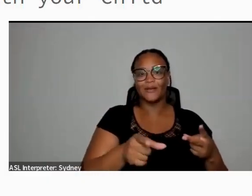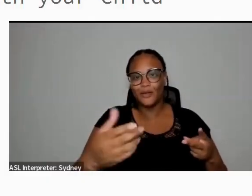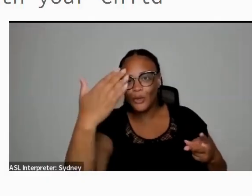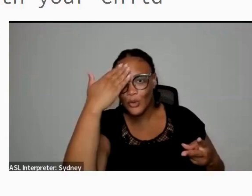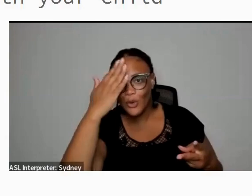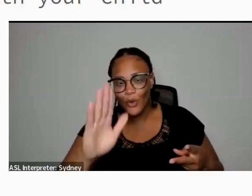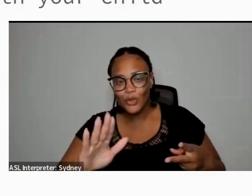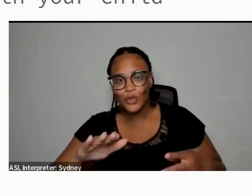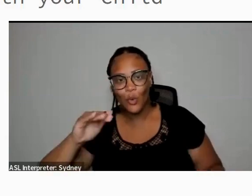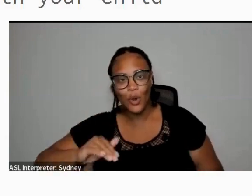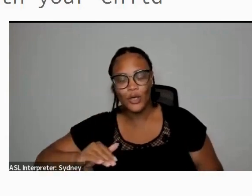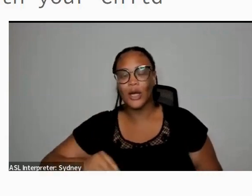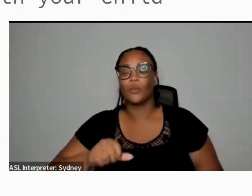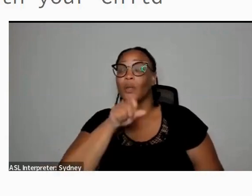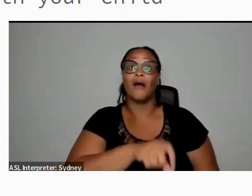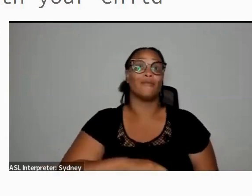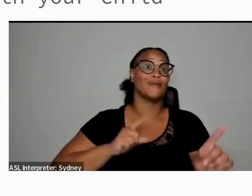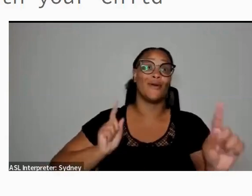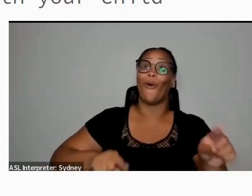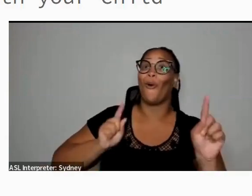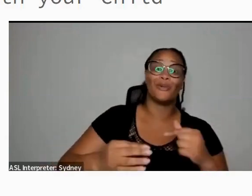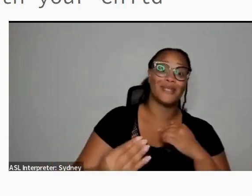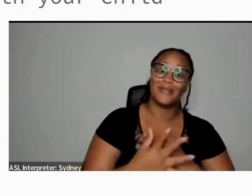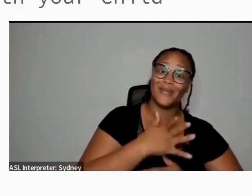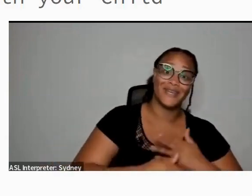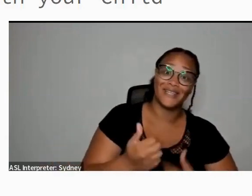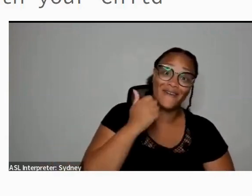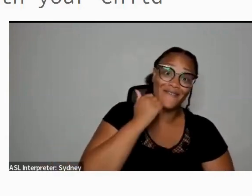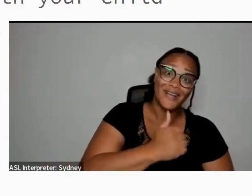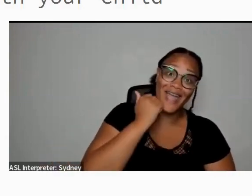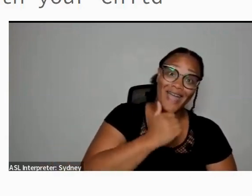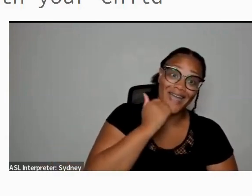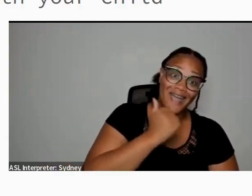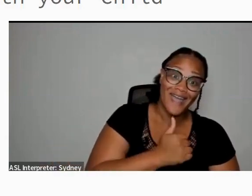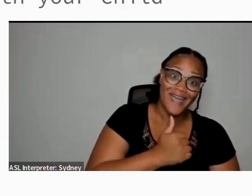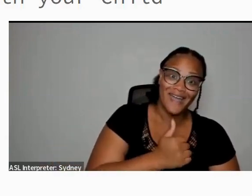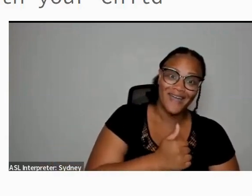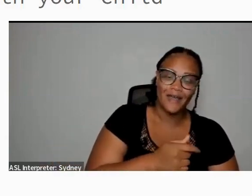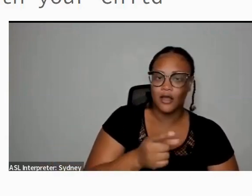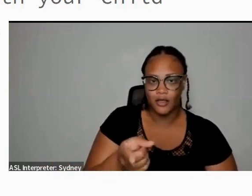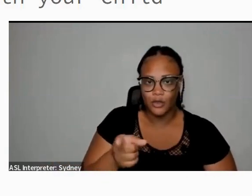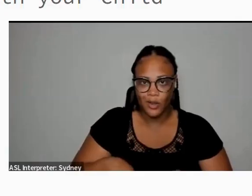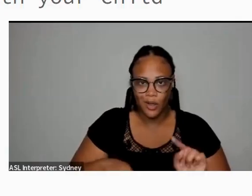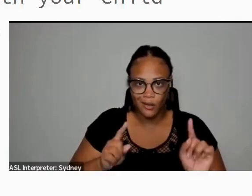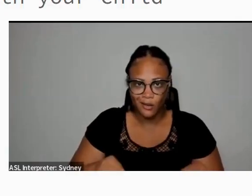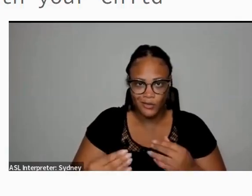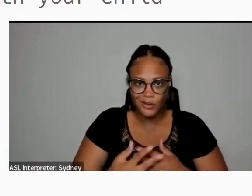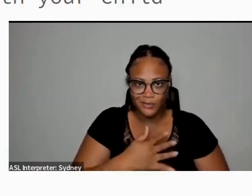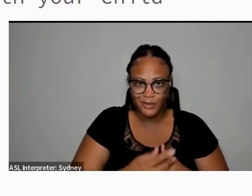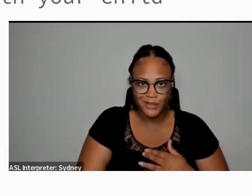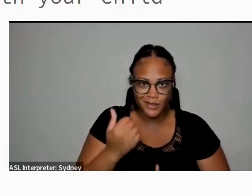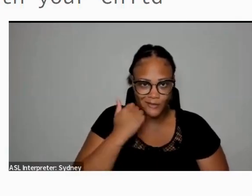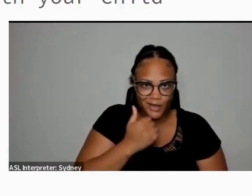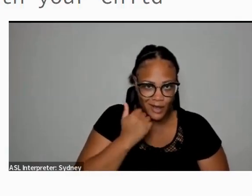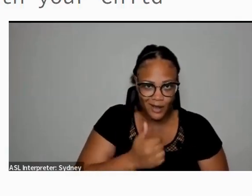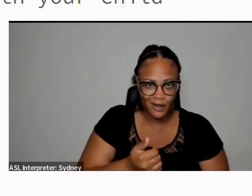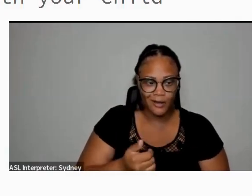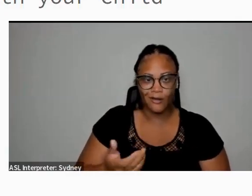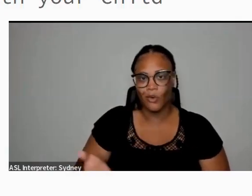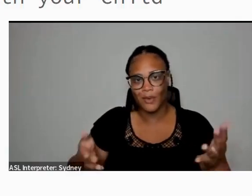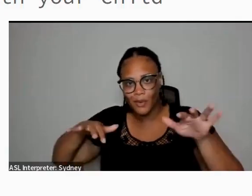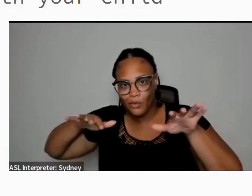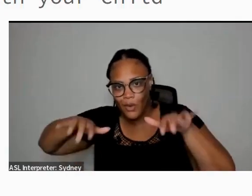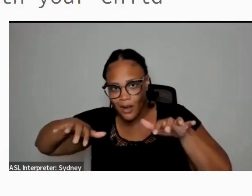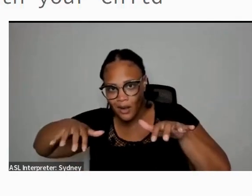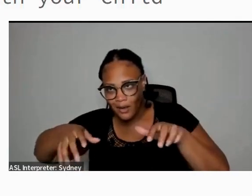go to the beach every single day, but you don't have the capacity to go to the beach, or it's a rainy day and you can't